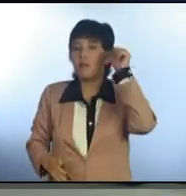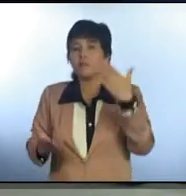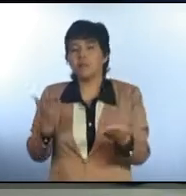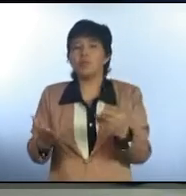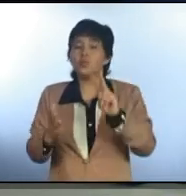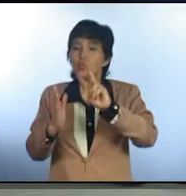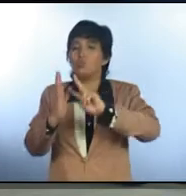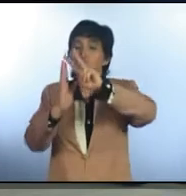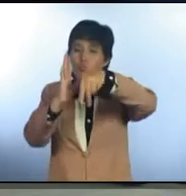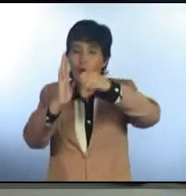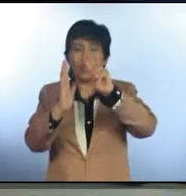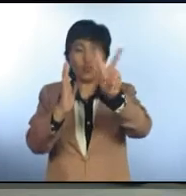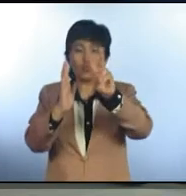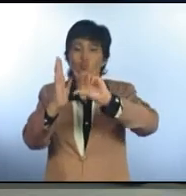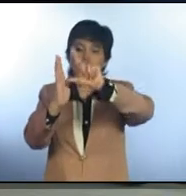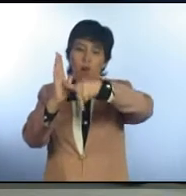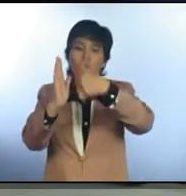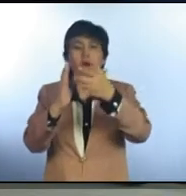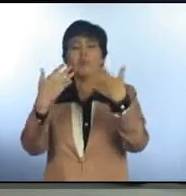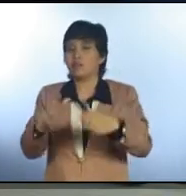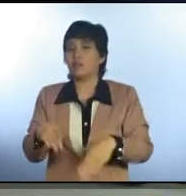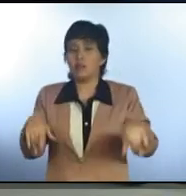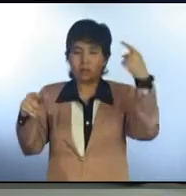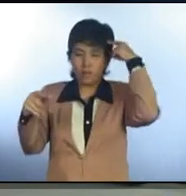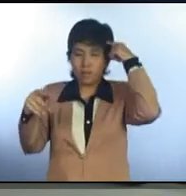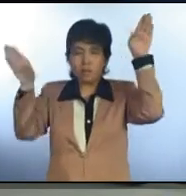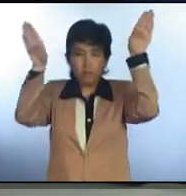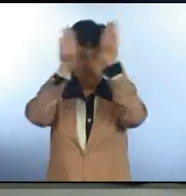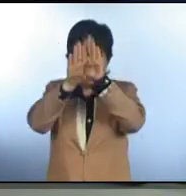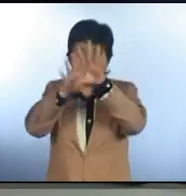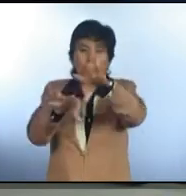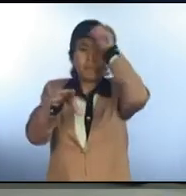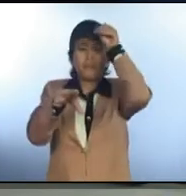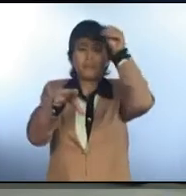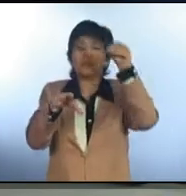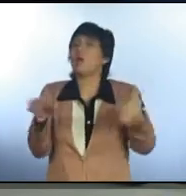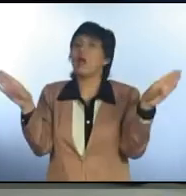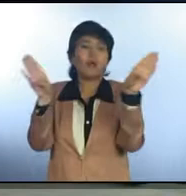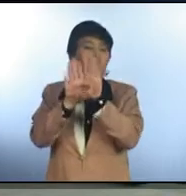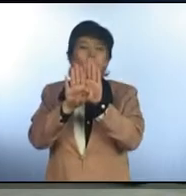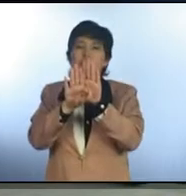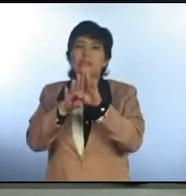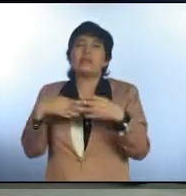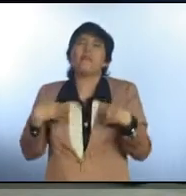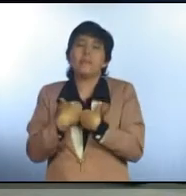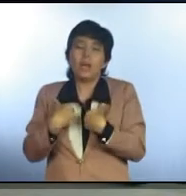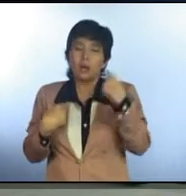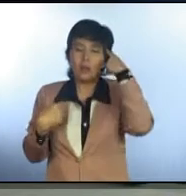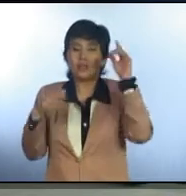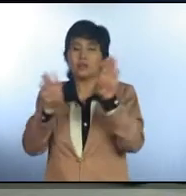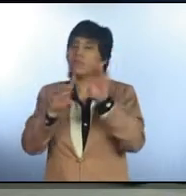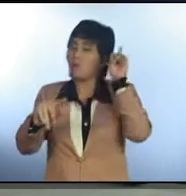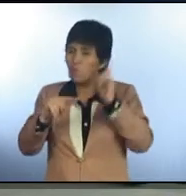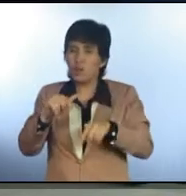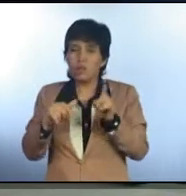last to an hour. After that, their mind is shut down, okay? It's really shut down. They just closed, okay? Now, you cannot